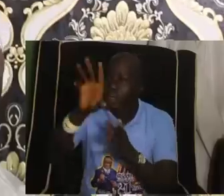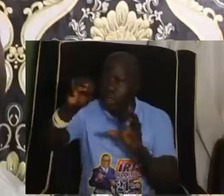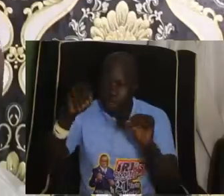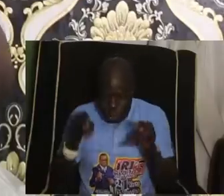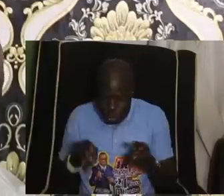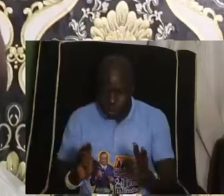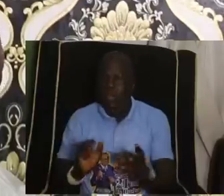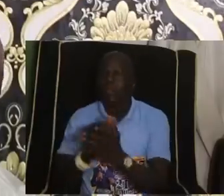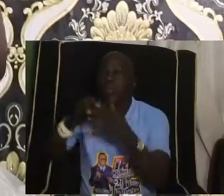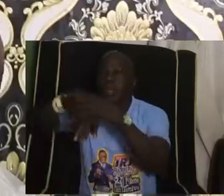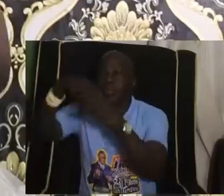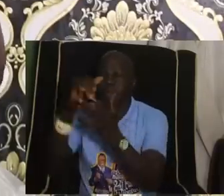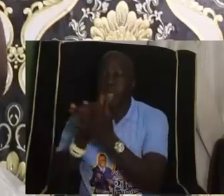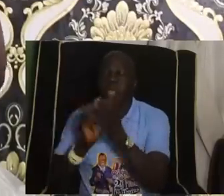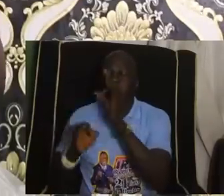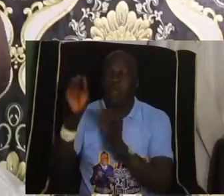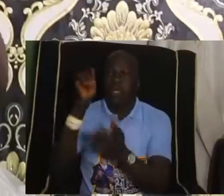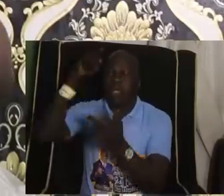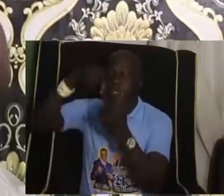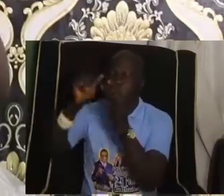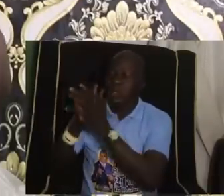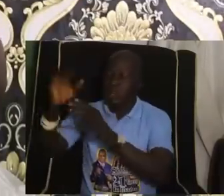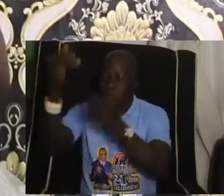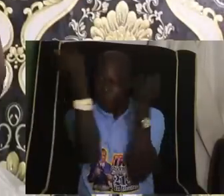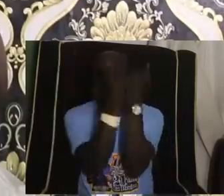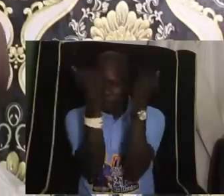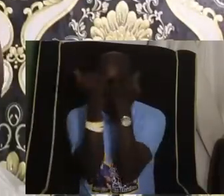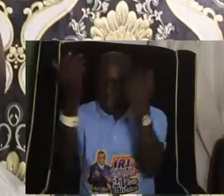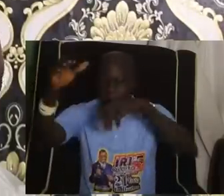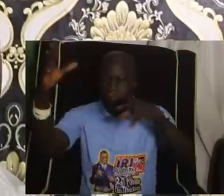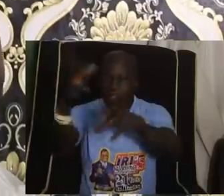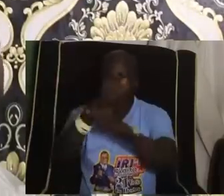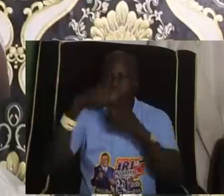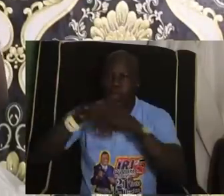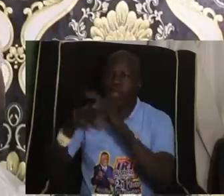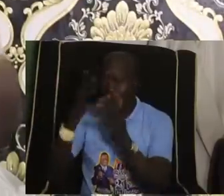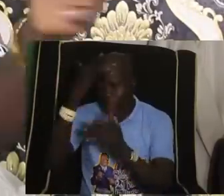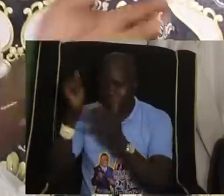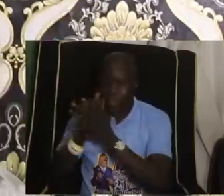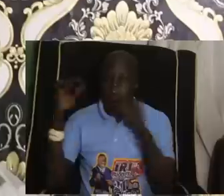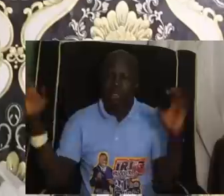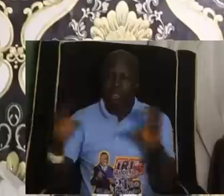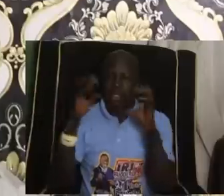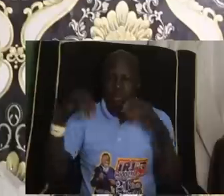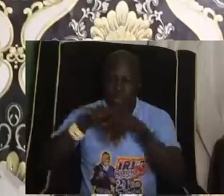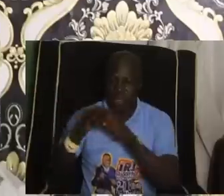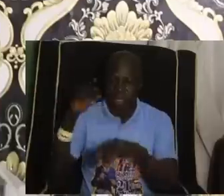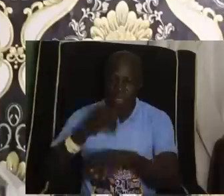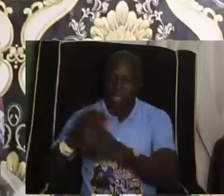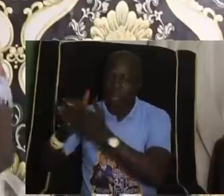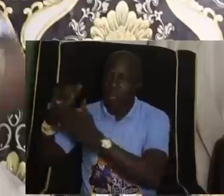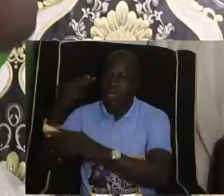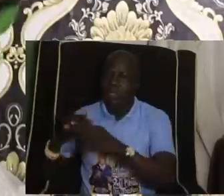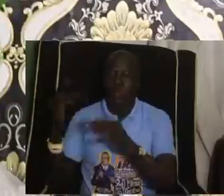to fe gba there's nowhere for you afi ko ja ko sebo now you must fight and conquer tori pe ayeye re de your celebration is ma o mi galaza